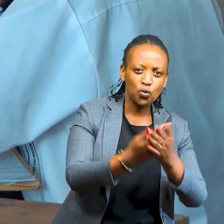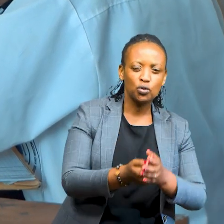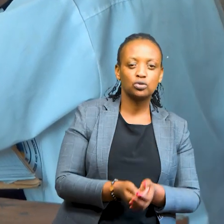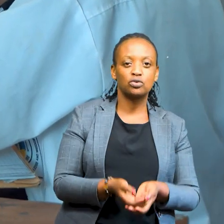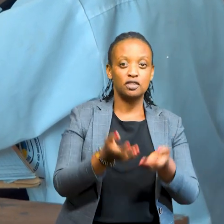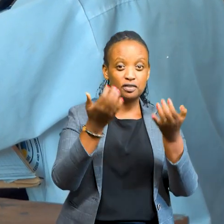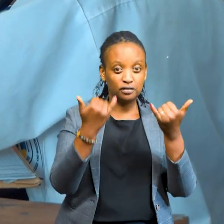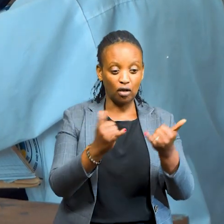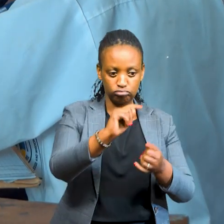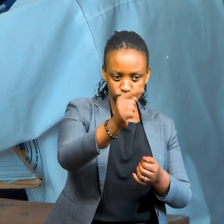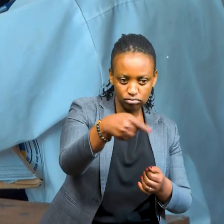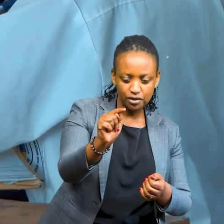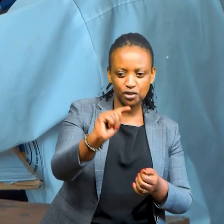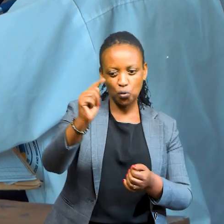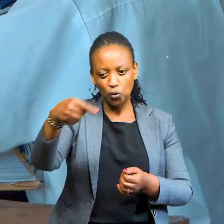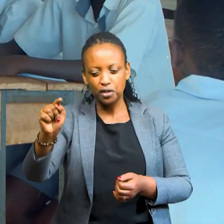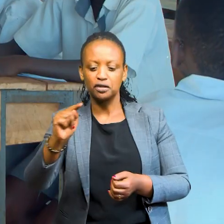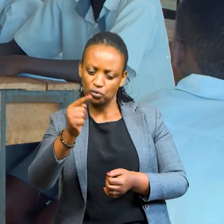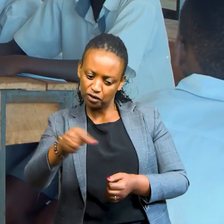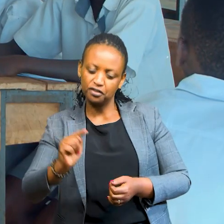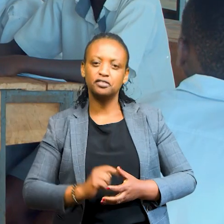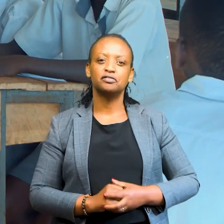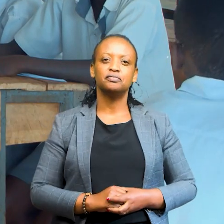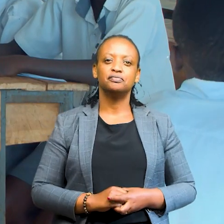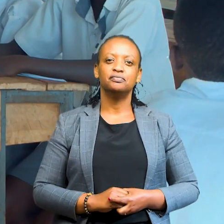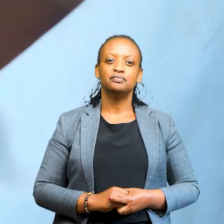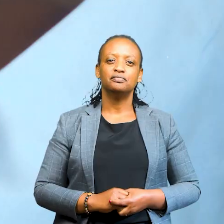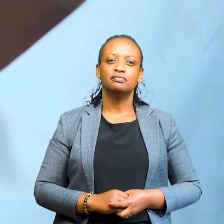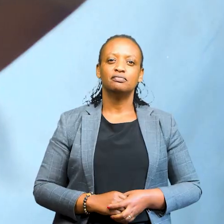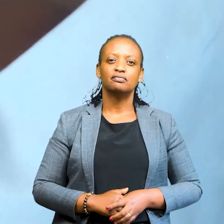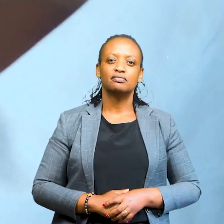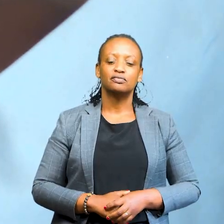Very good. So, correct, correct, correct.